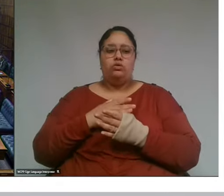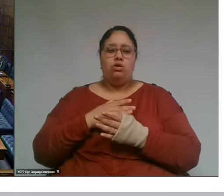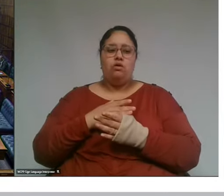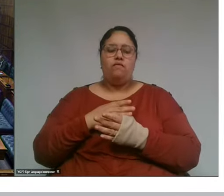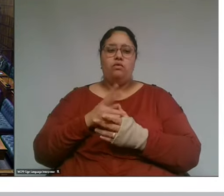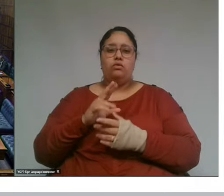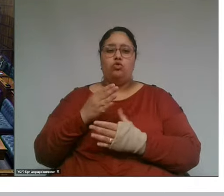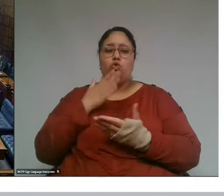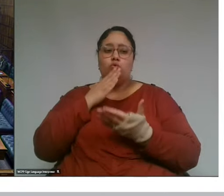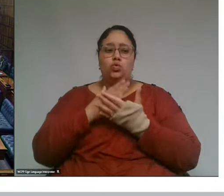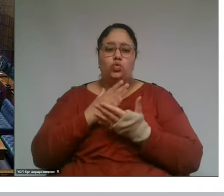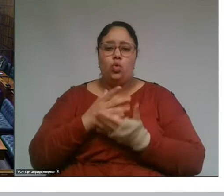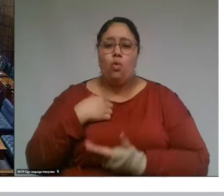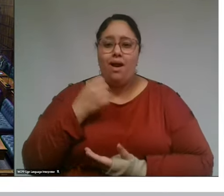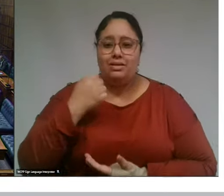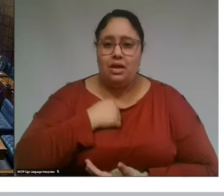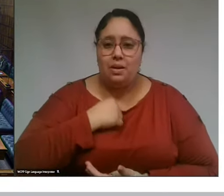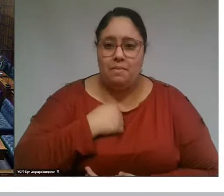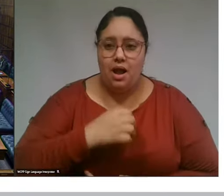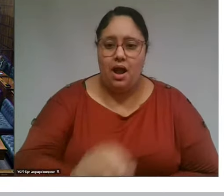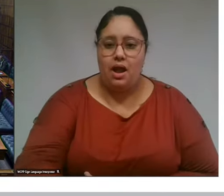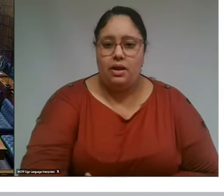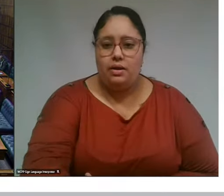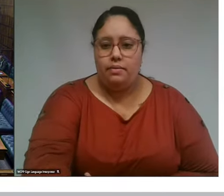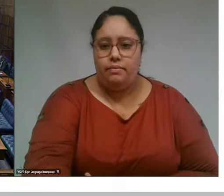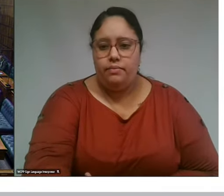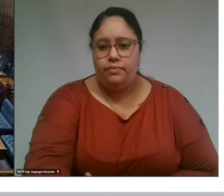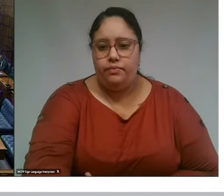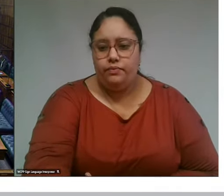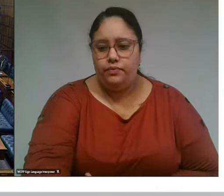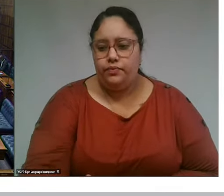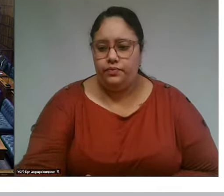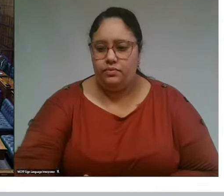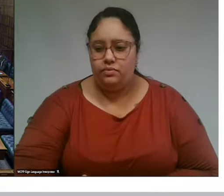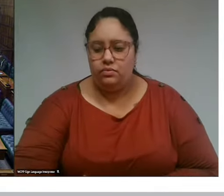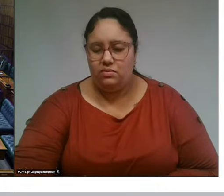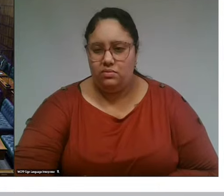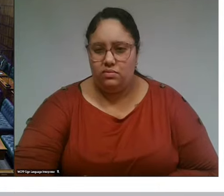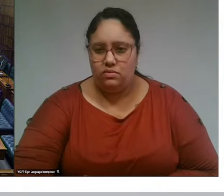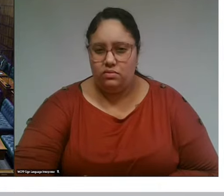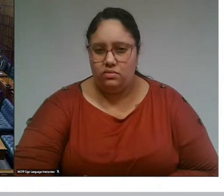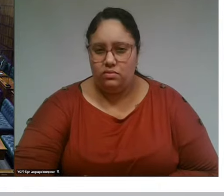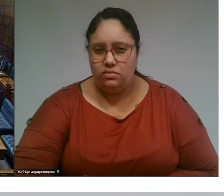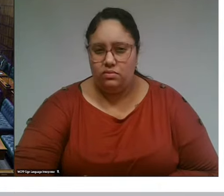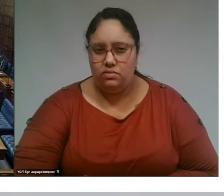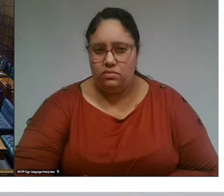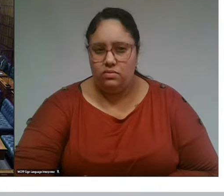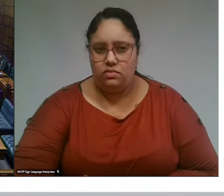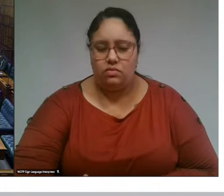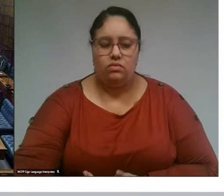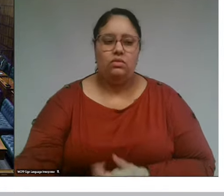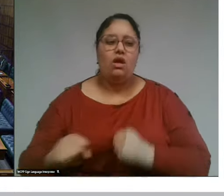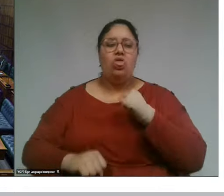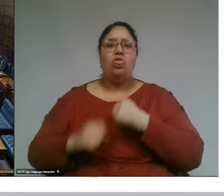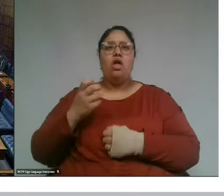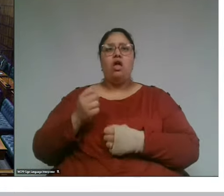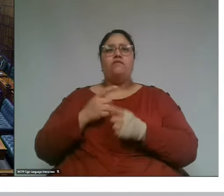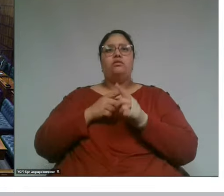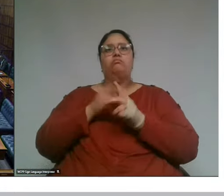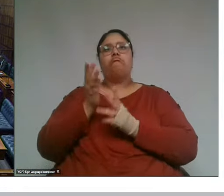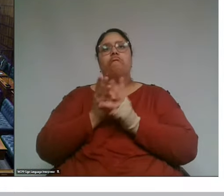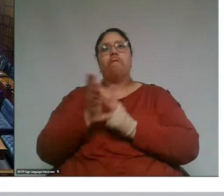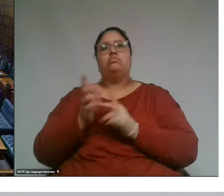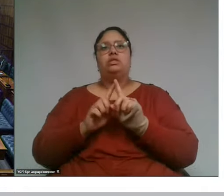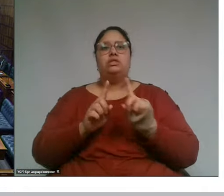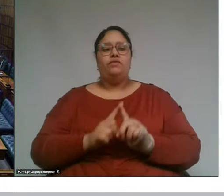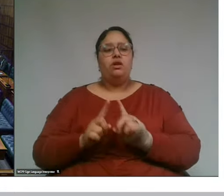my understanding is that those projects I mean there's been a lot of uncertainty on the different bid Windows as it relates to those and I mean there not things